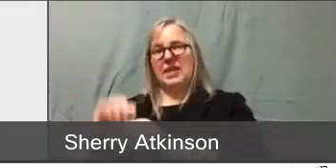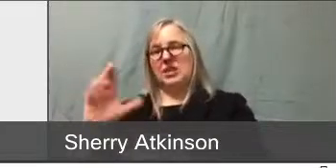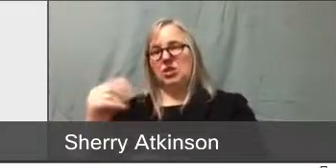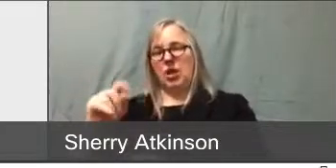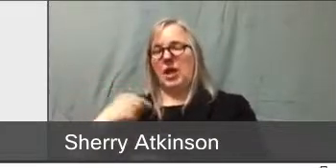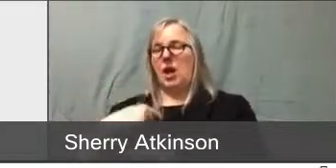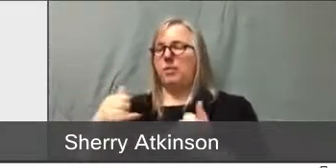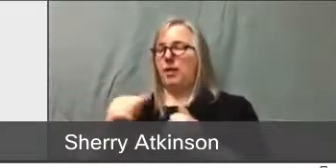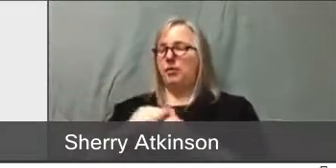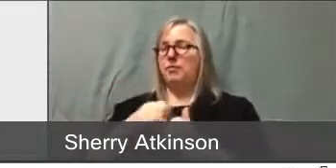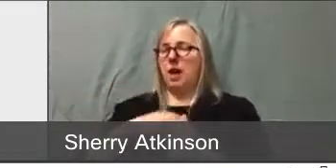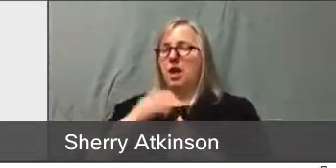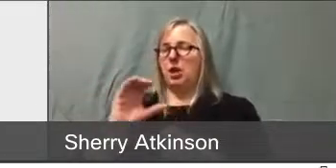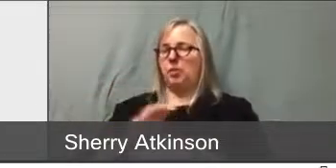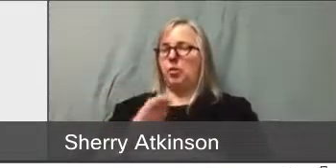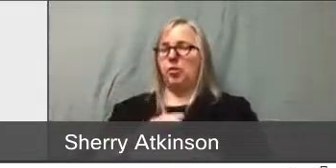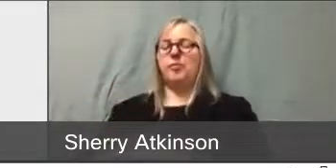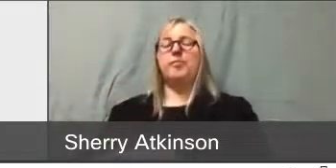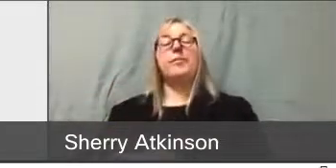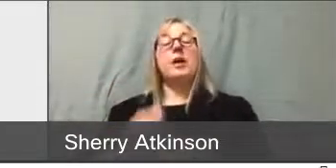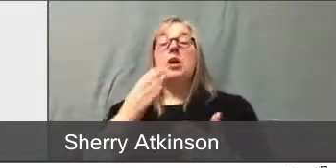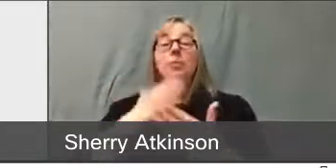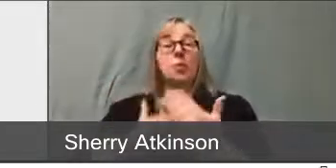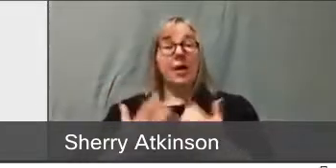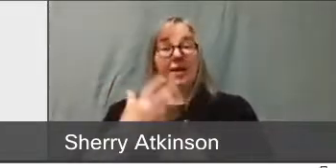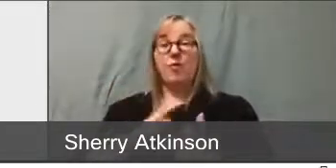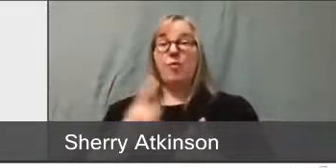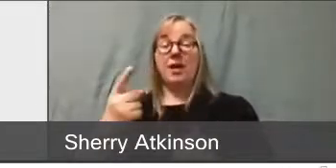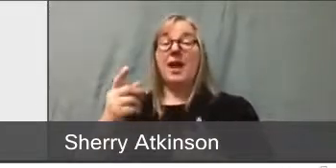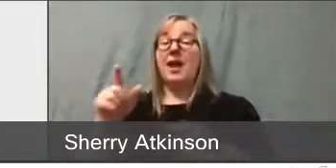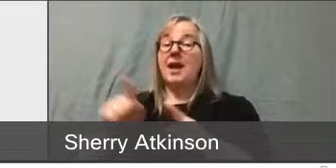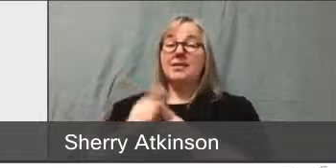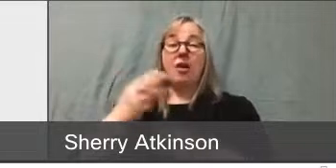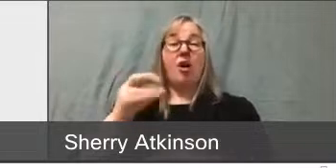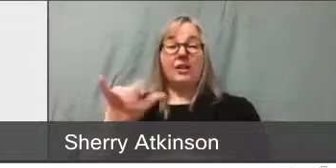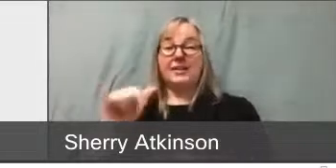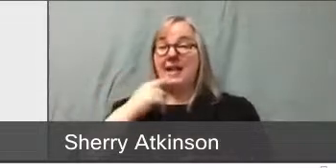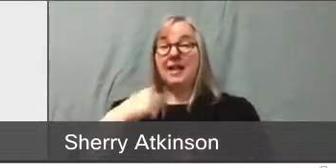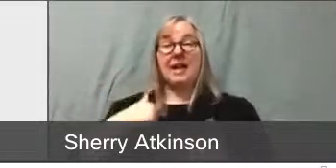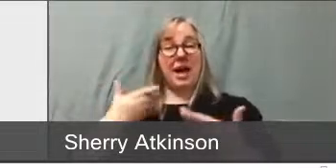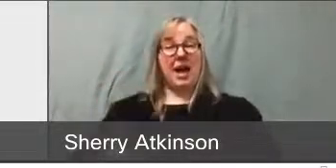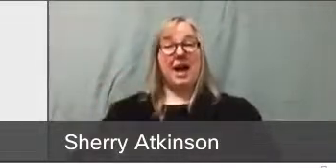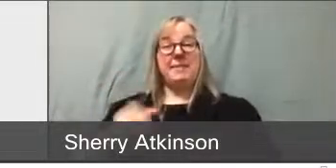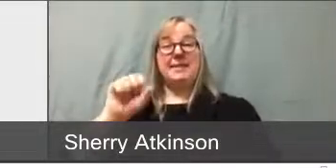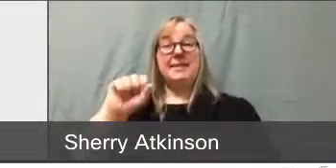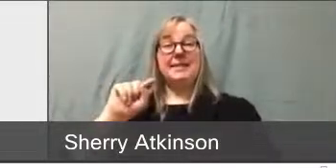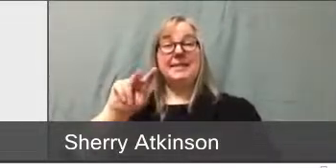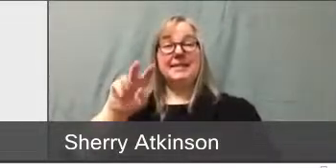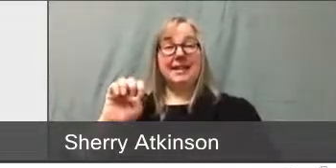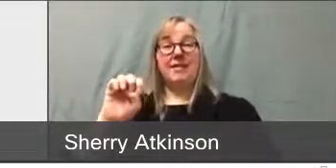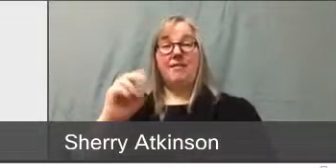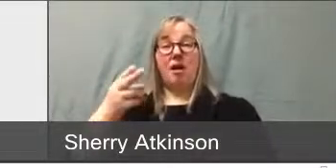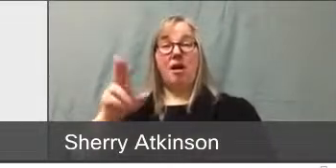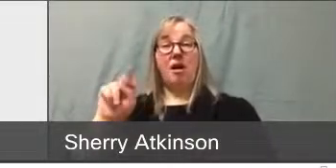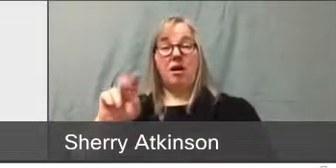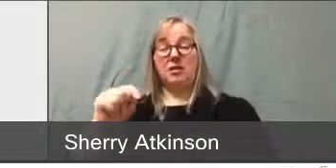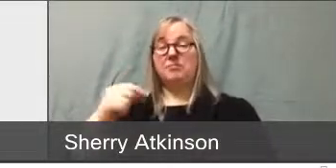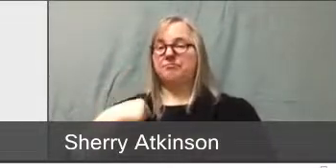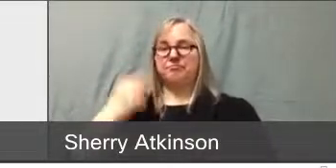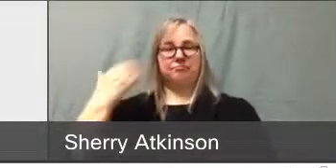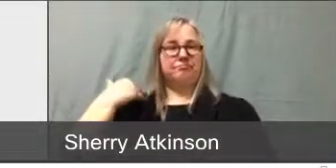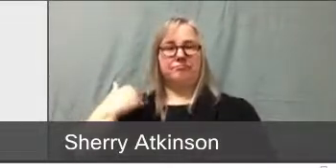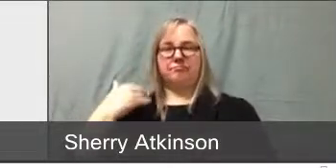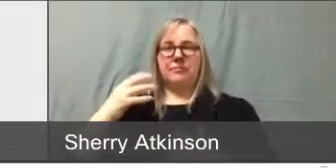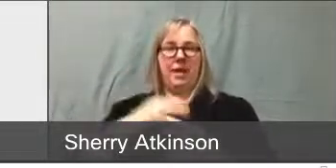think everything looks like it's on. So good morning, everybody. As Holly said, I'm Steve Hunt. I have been a member of the committee